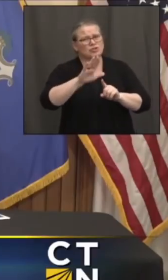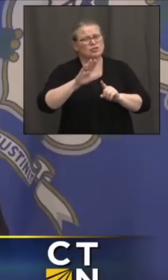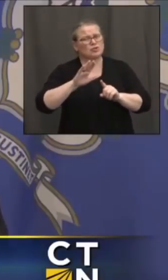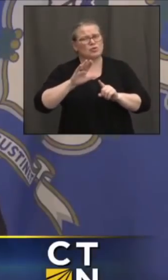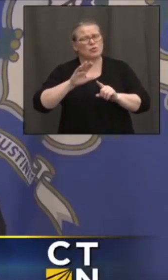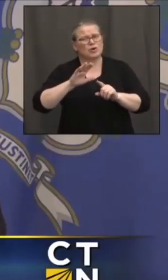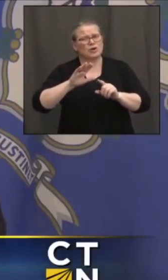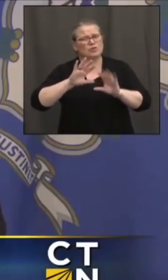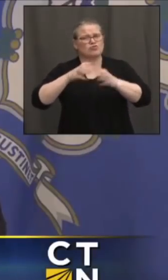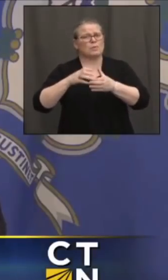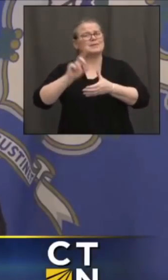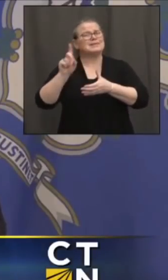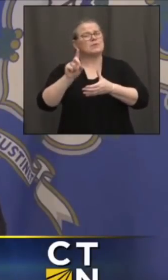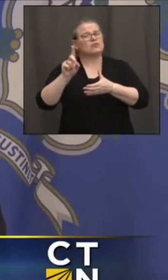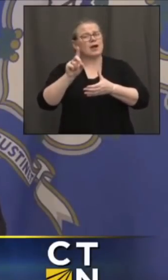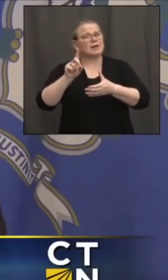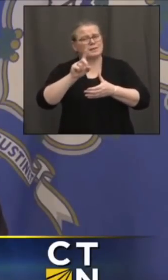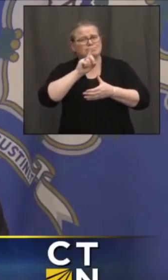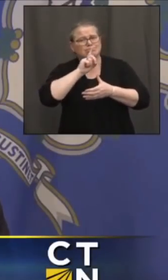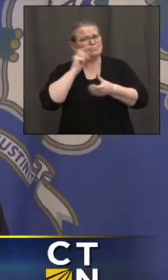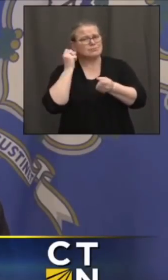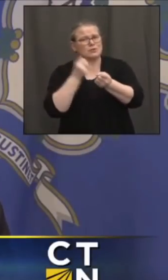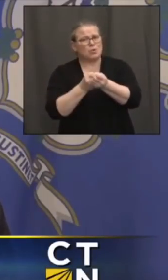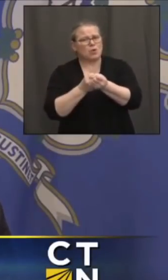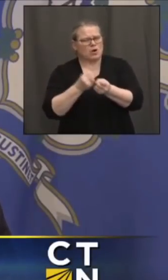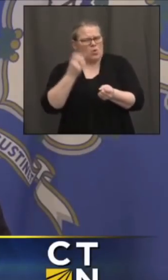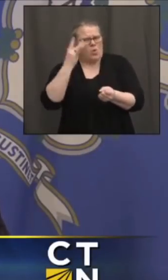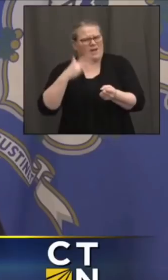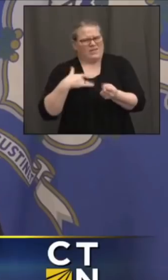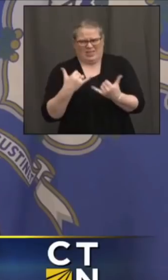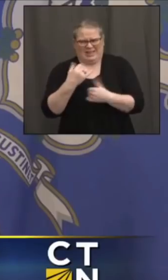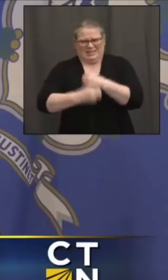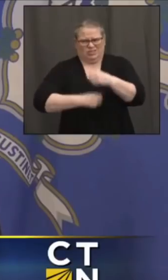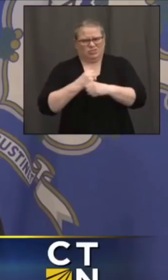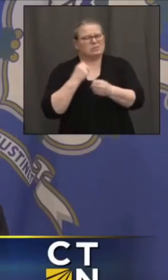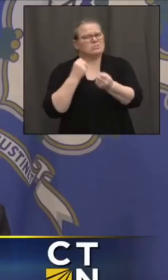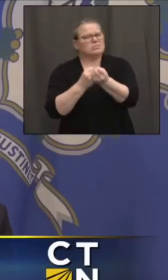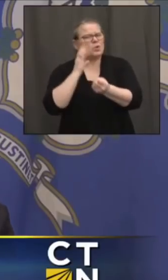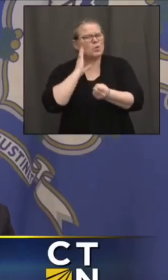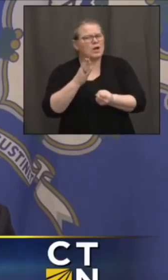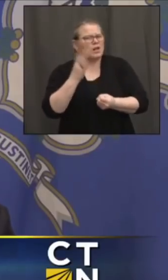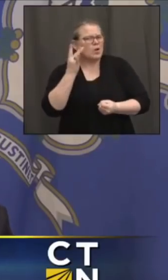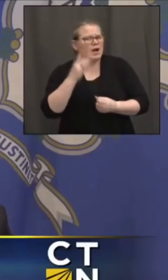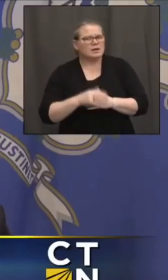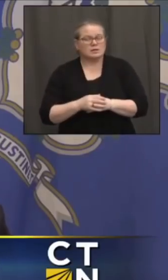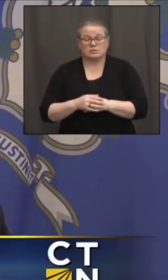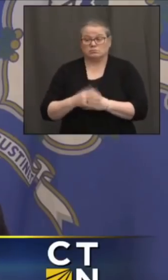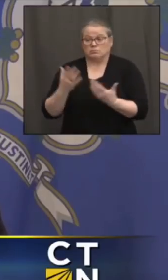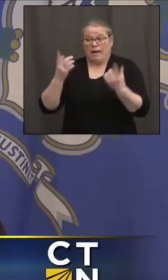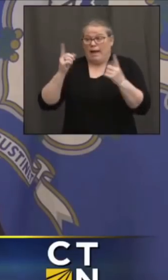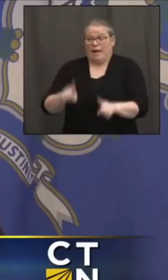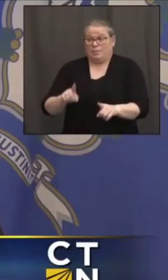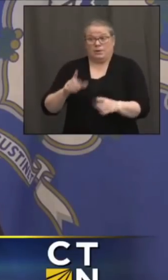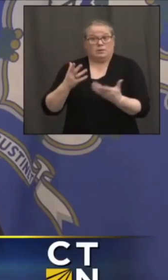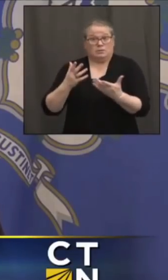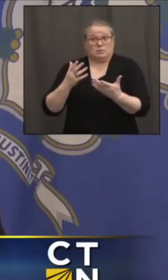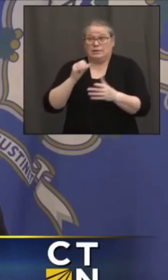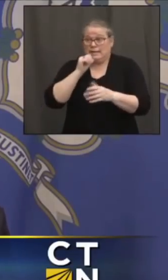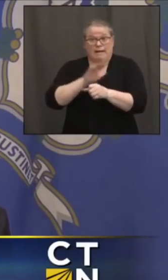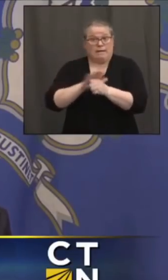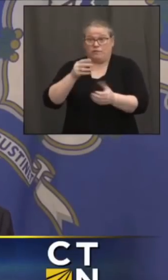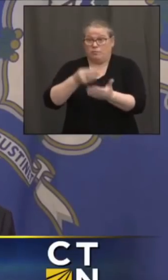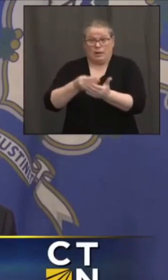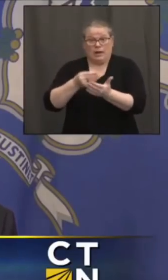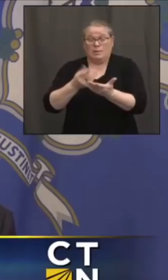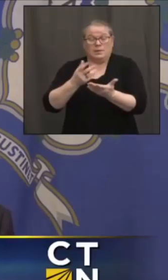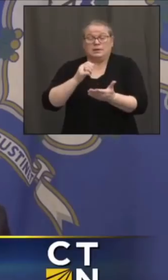Reality sets in. We've got to do something with the transportation fund. We can't stick our head in the sand. A lot of people thought tolls was complicated